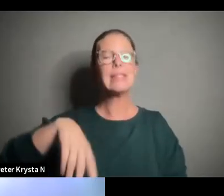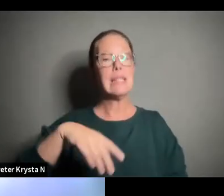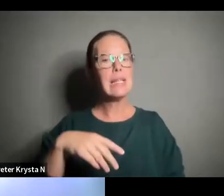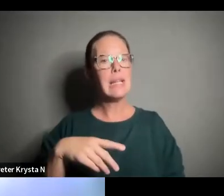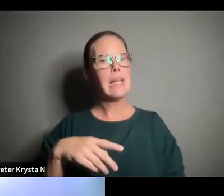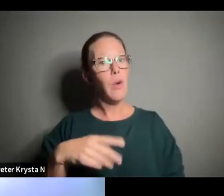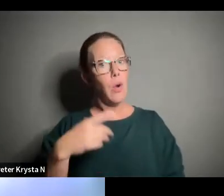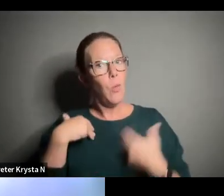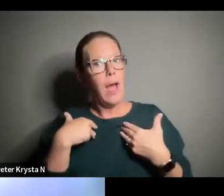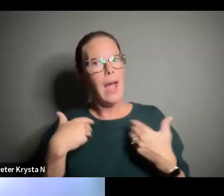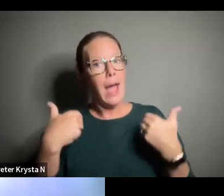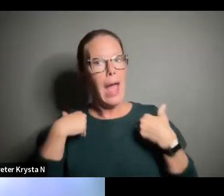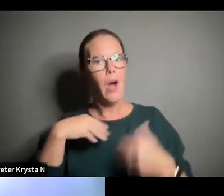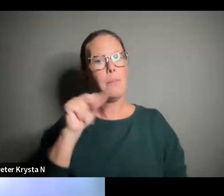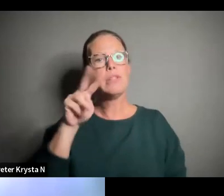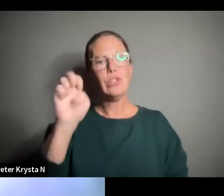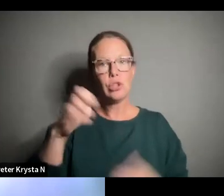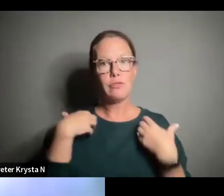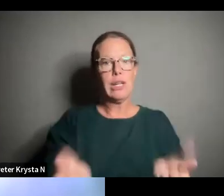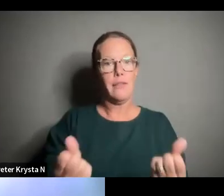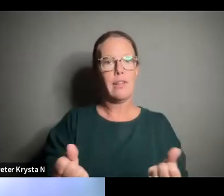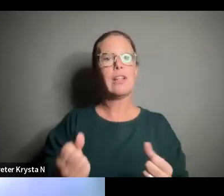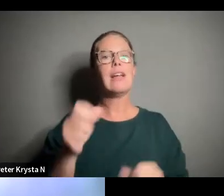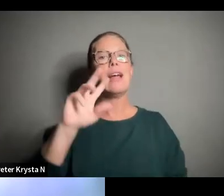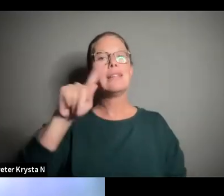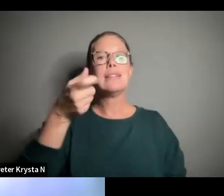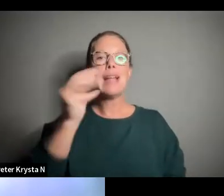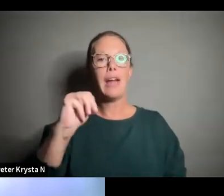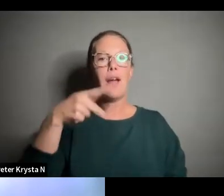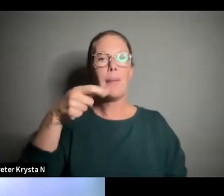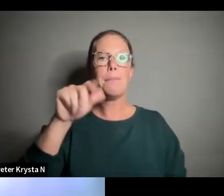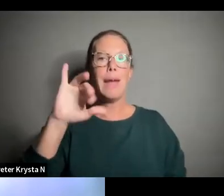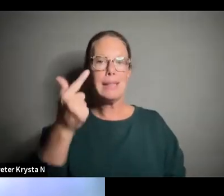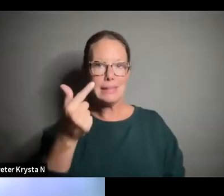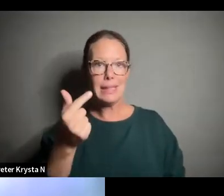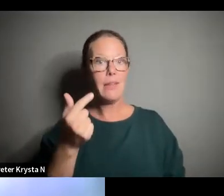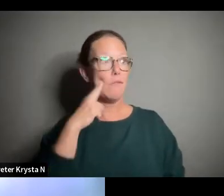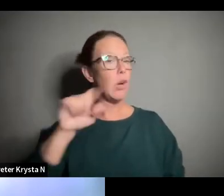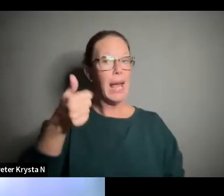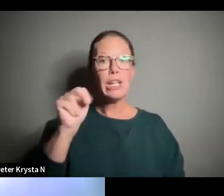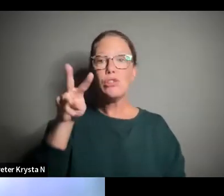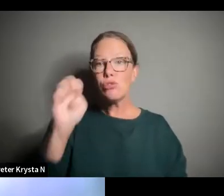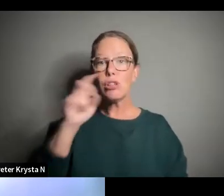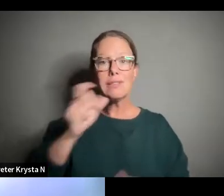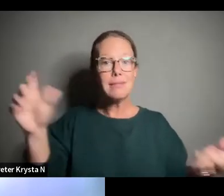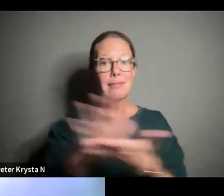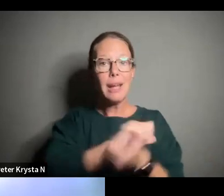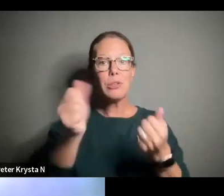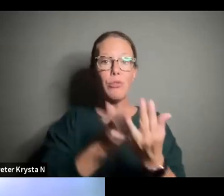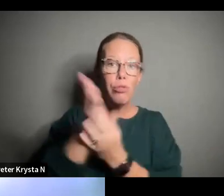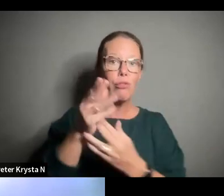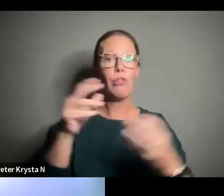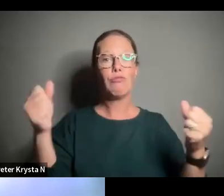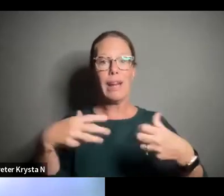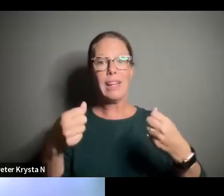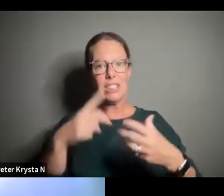nerves recover. Diaphragm pacing for nerves that have been damaged by radiation or by other aspects will help that nerve